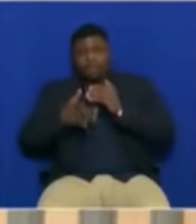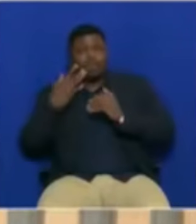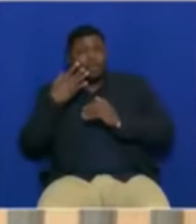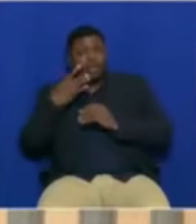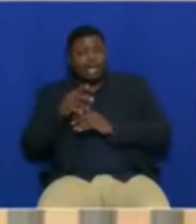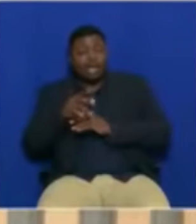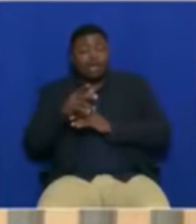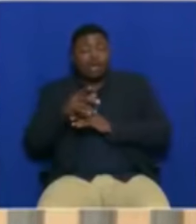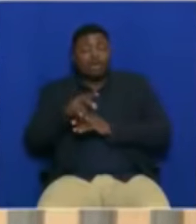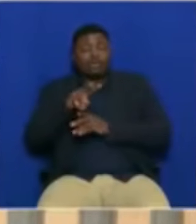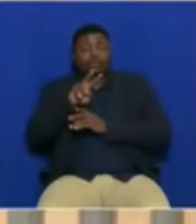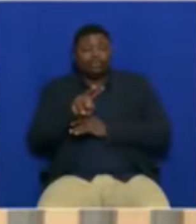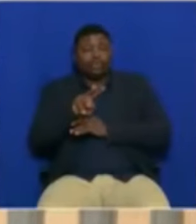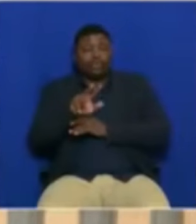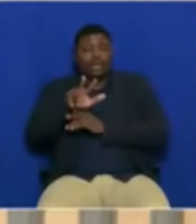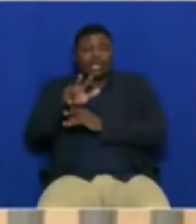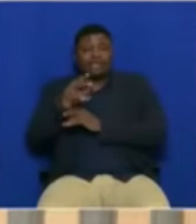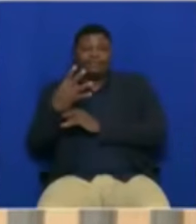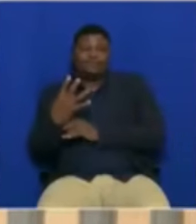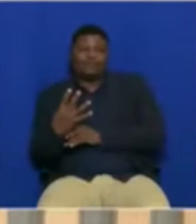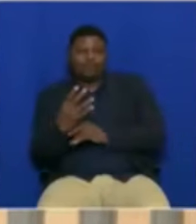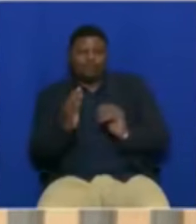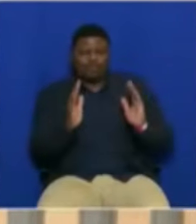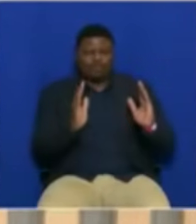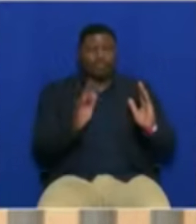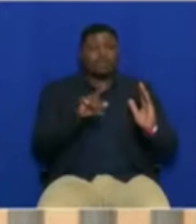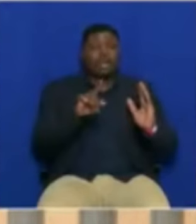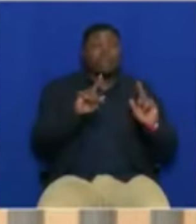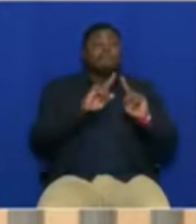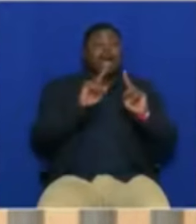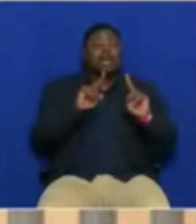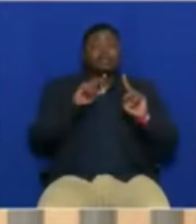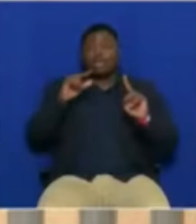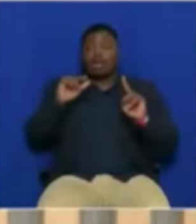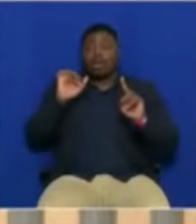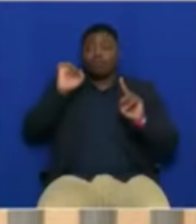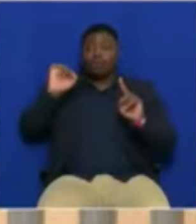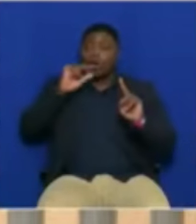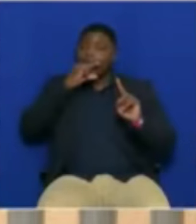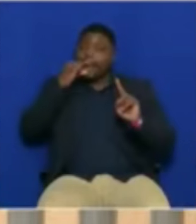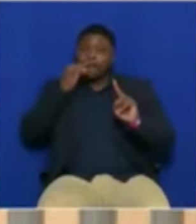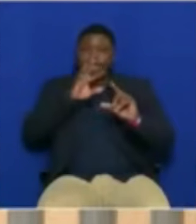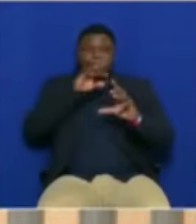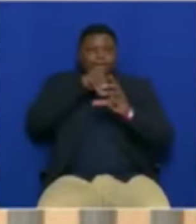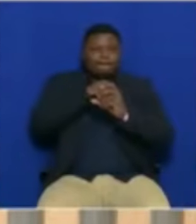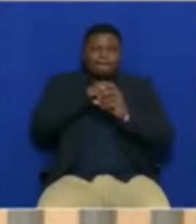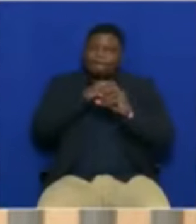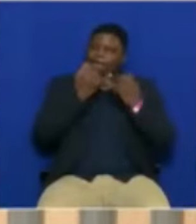These have nothing to do with you. If you've never had sight of them, it's accepted.